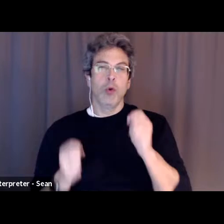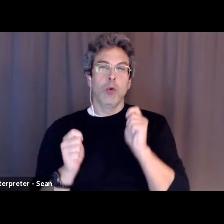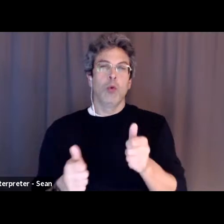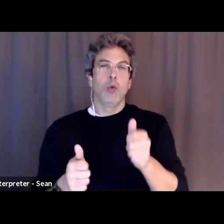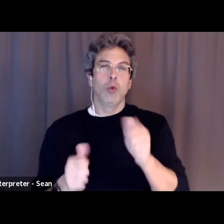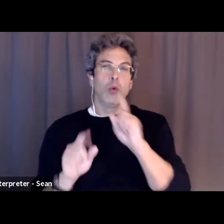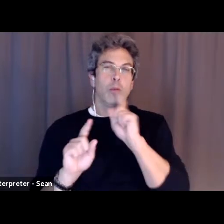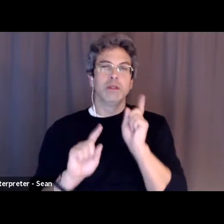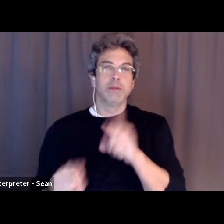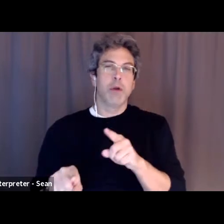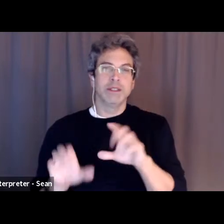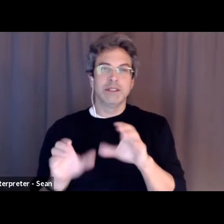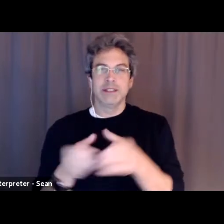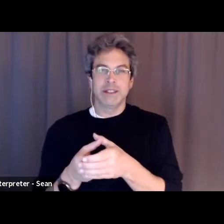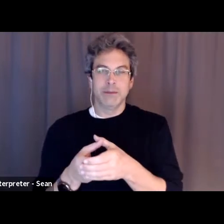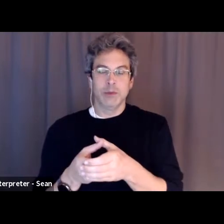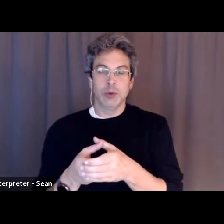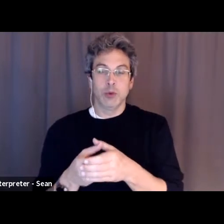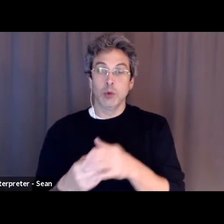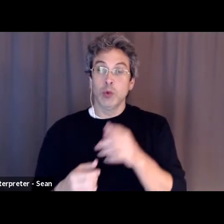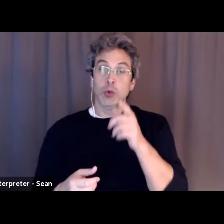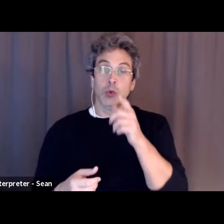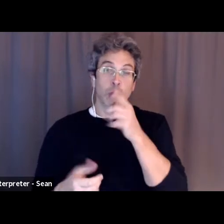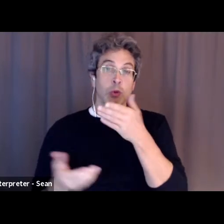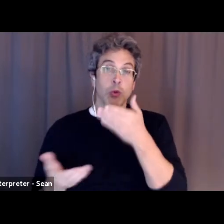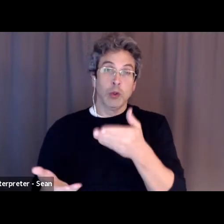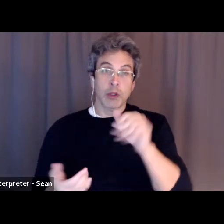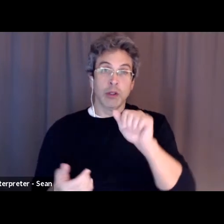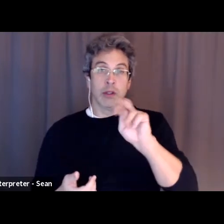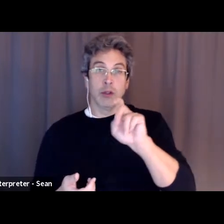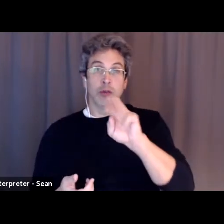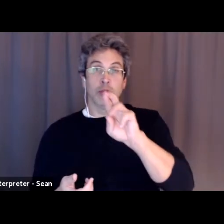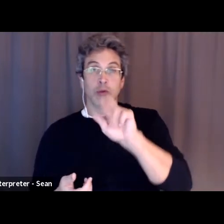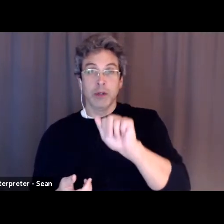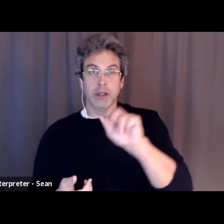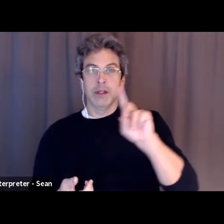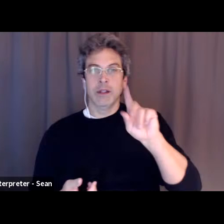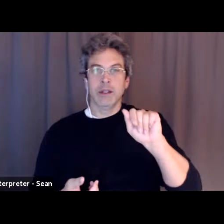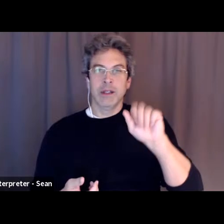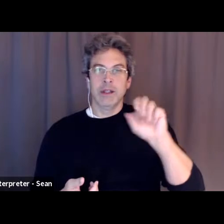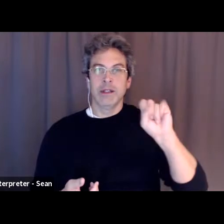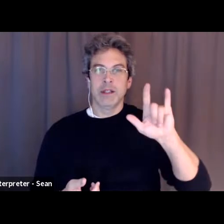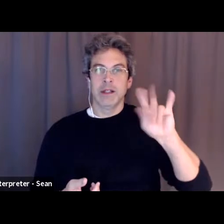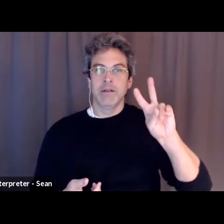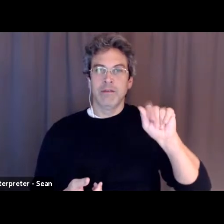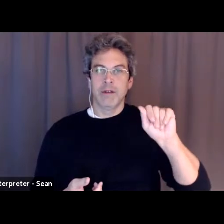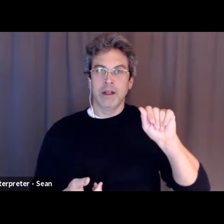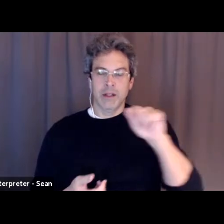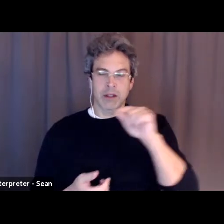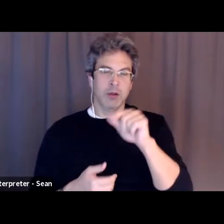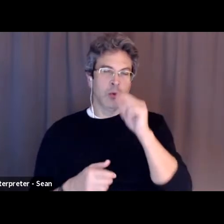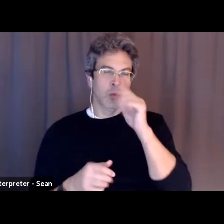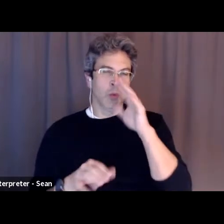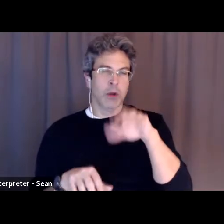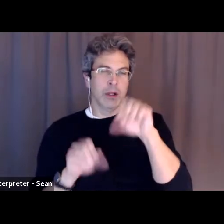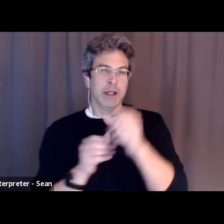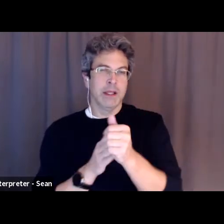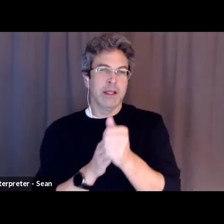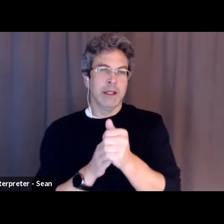team, today represented by Andrea De Silva, who is leading the presentation today.